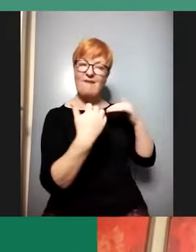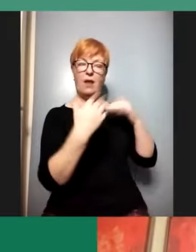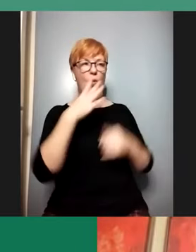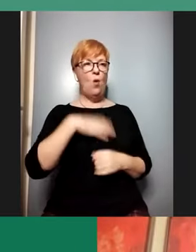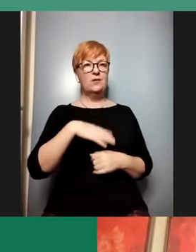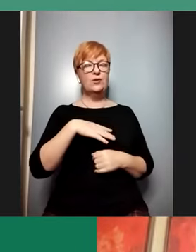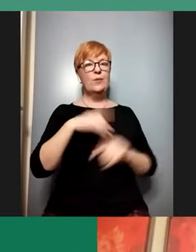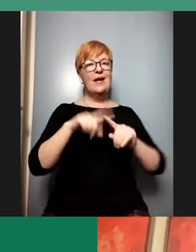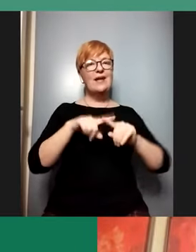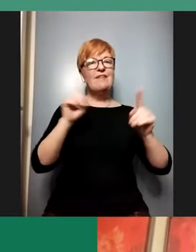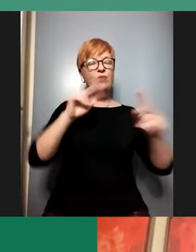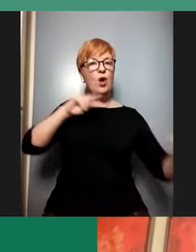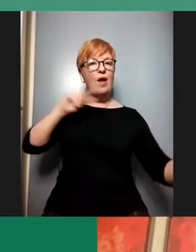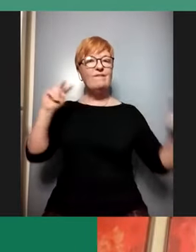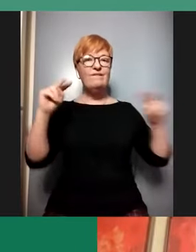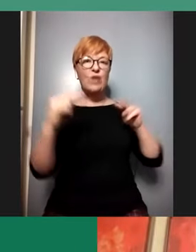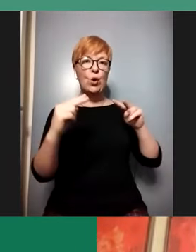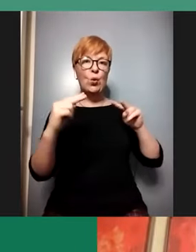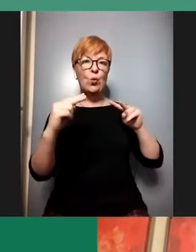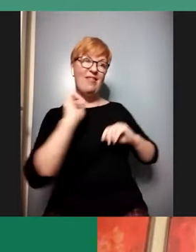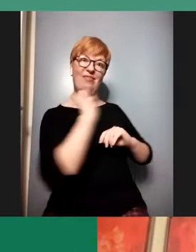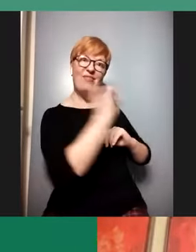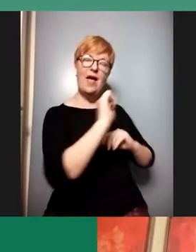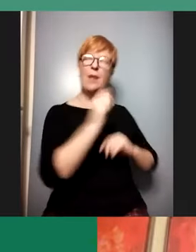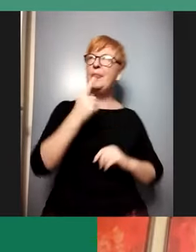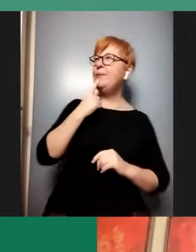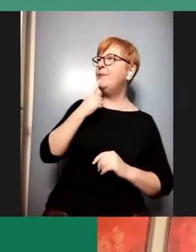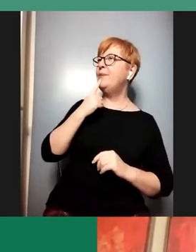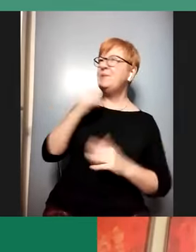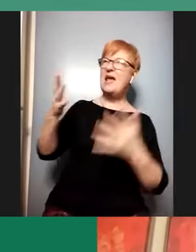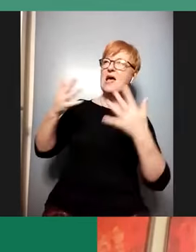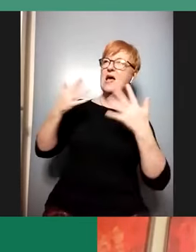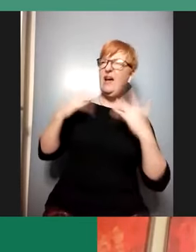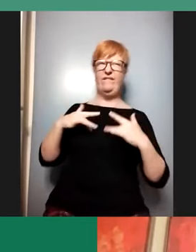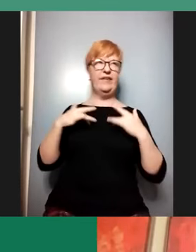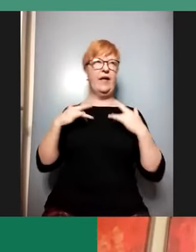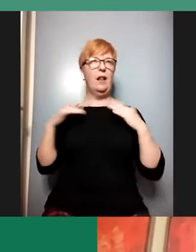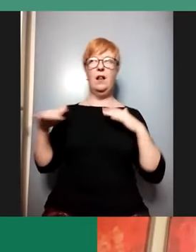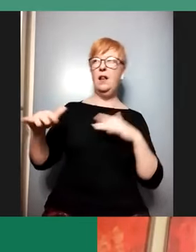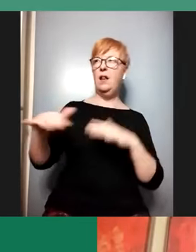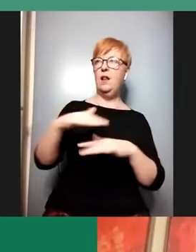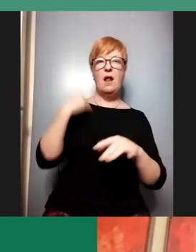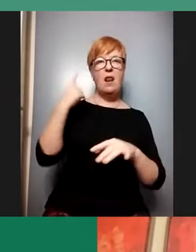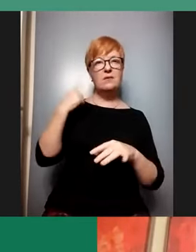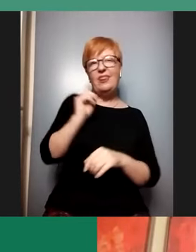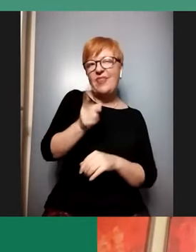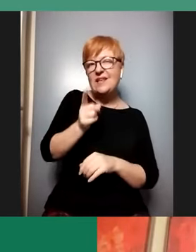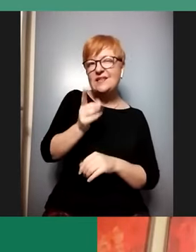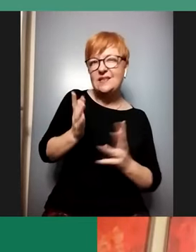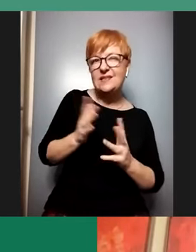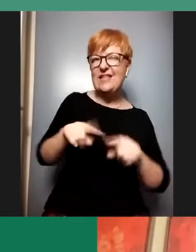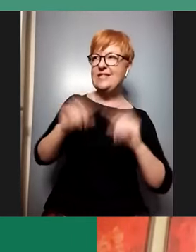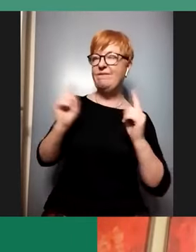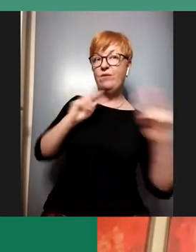view of the men, you know, tasting the air and feeling London. So there's things like that. And then there's